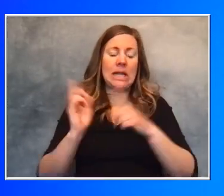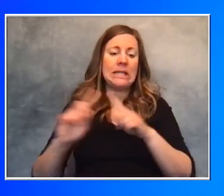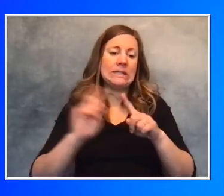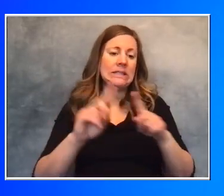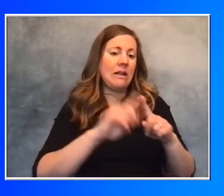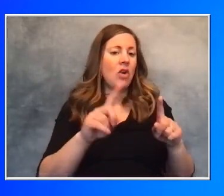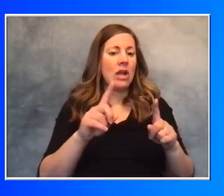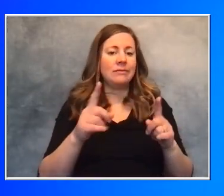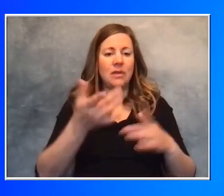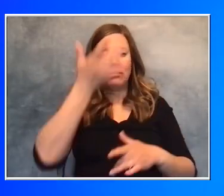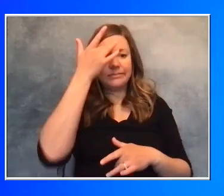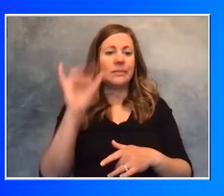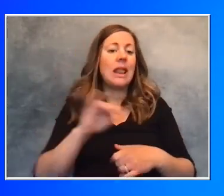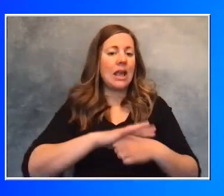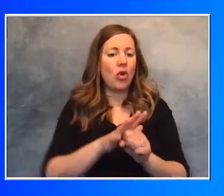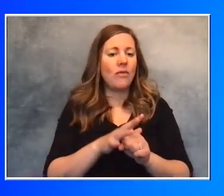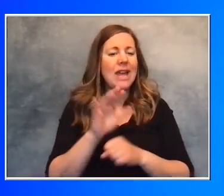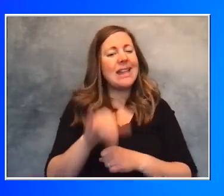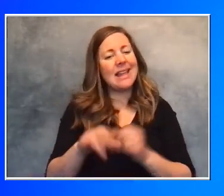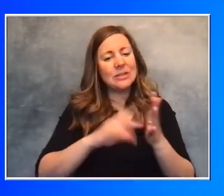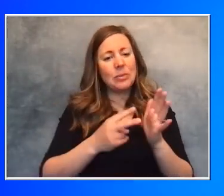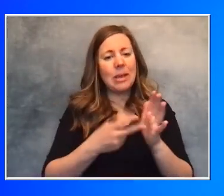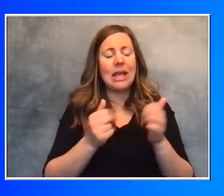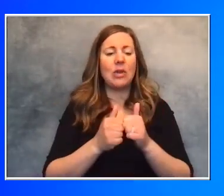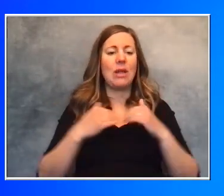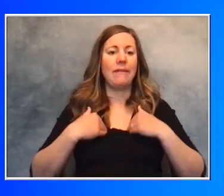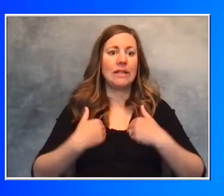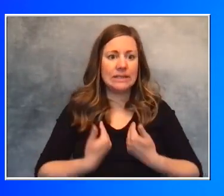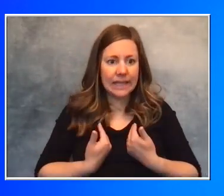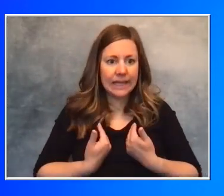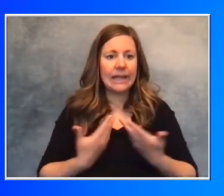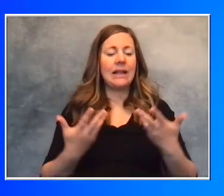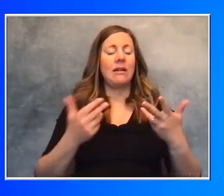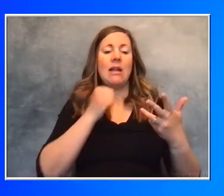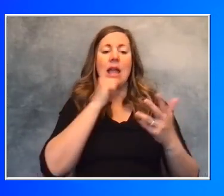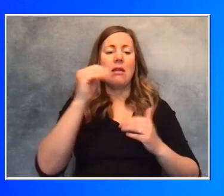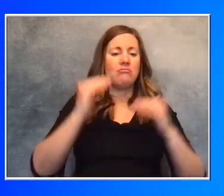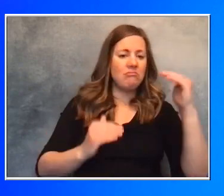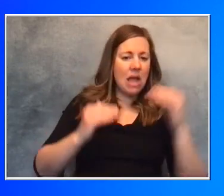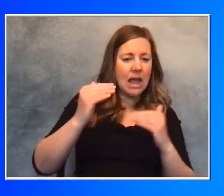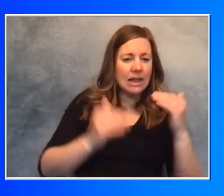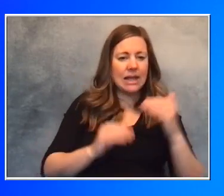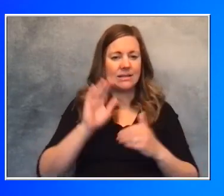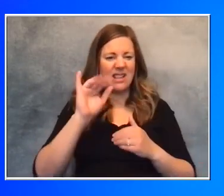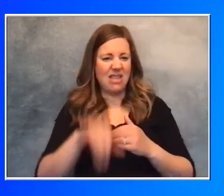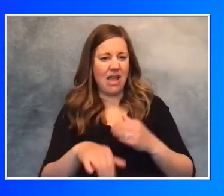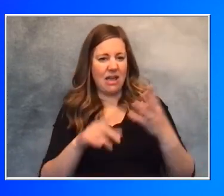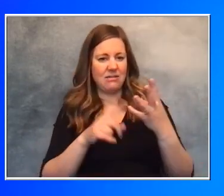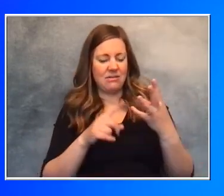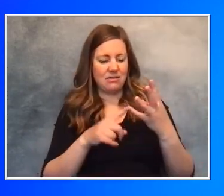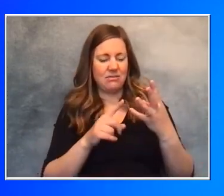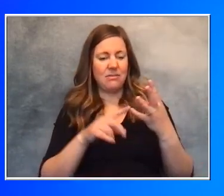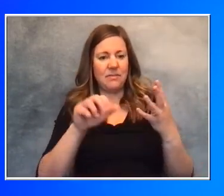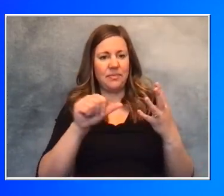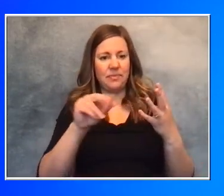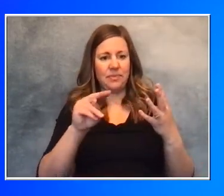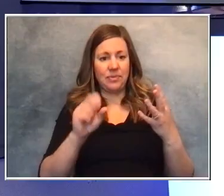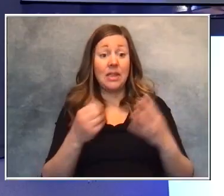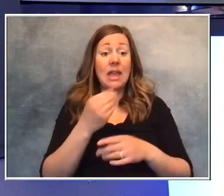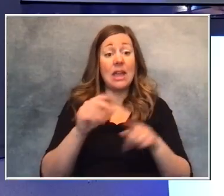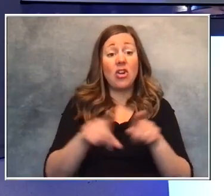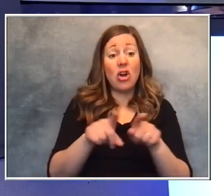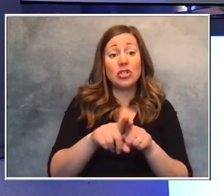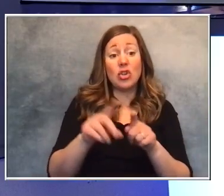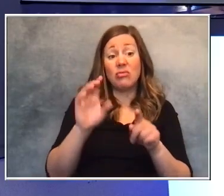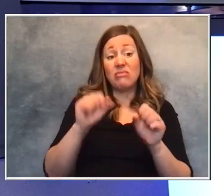terms of fatigue, imbalances in your autonomic nervous system, as well as leading to the POTS that you were talking about. You know, it